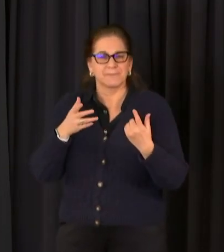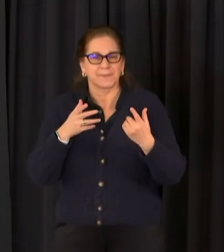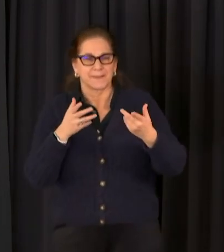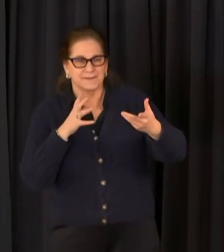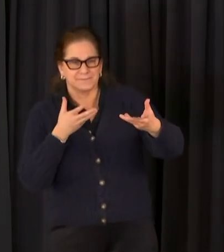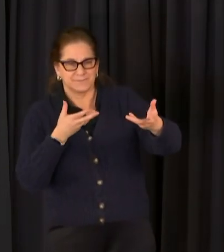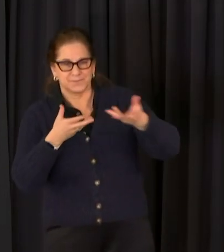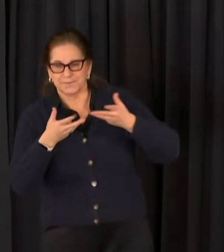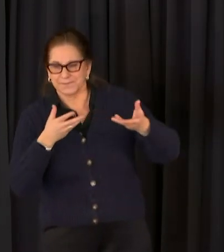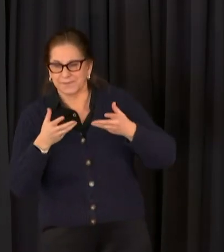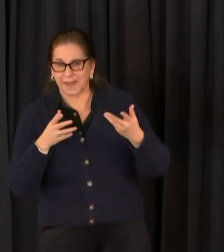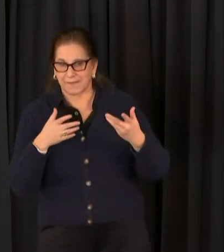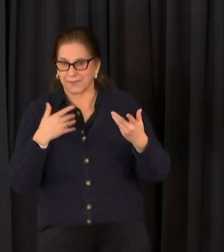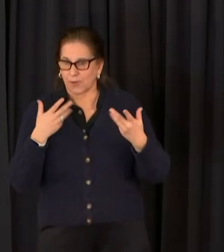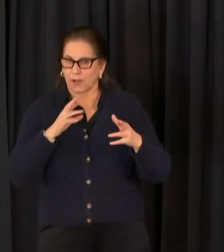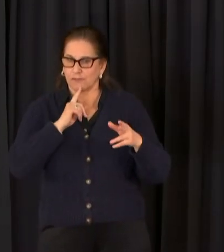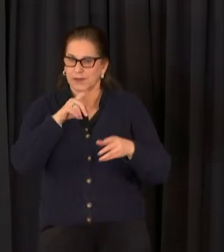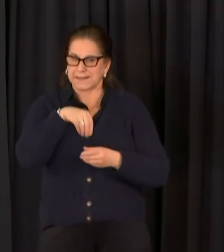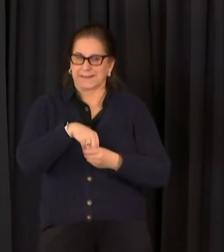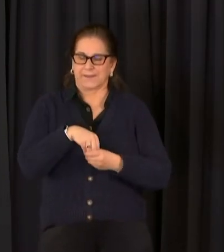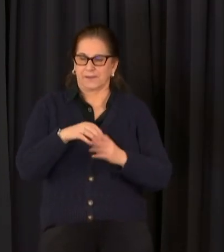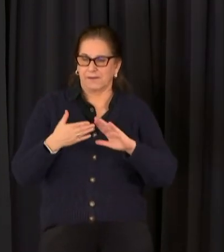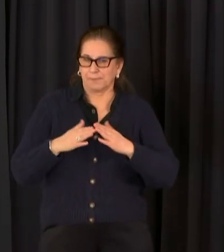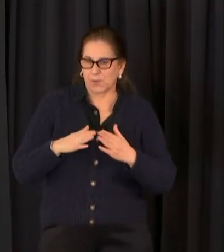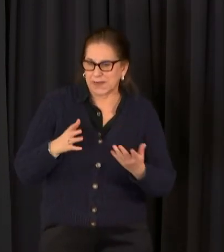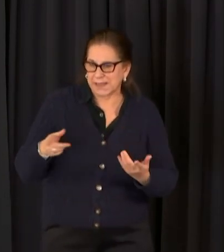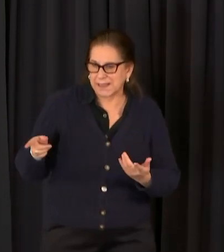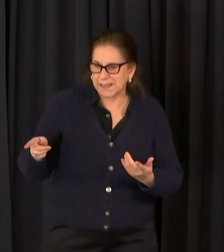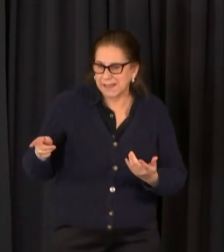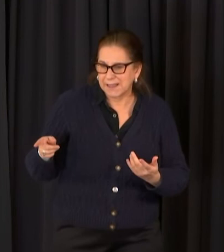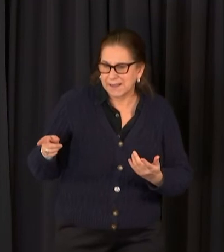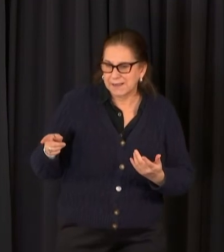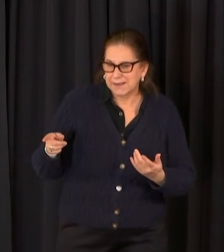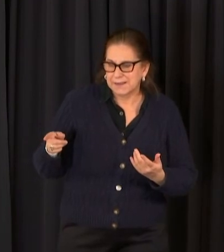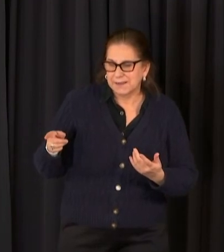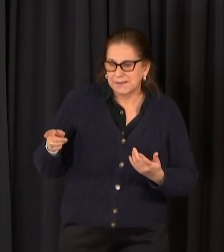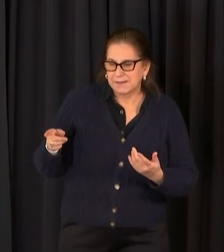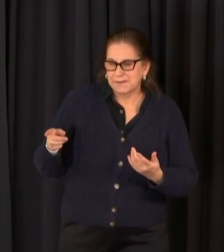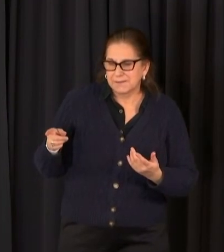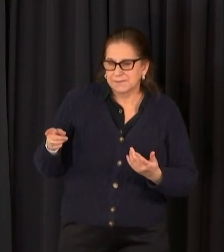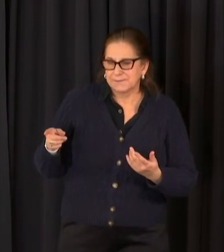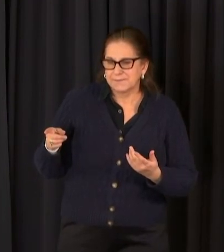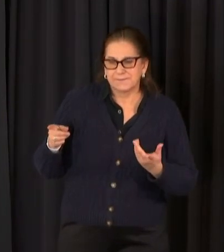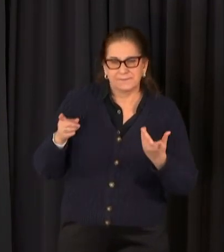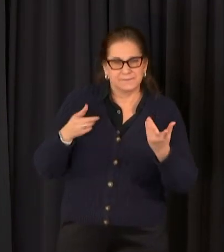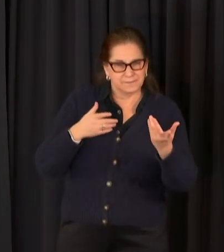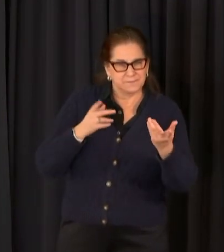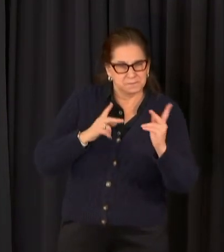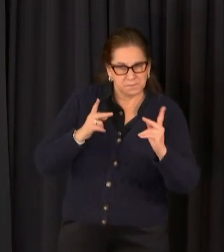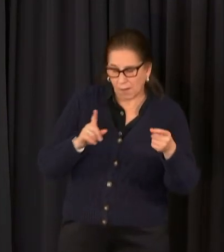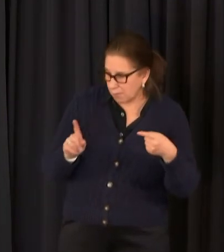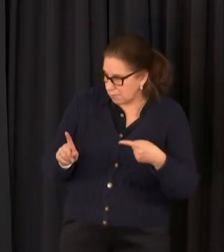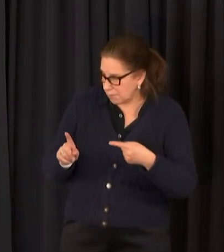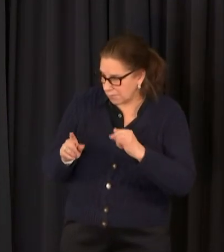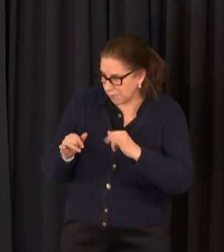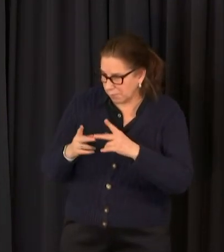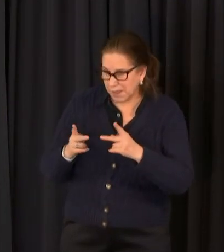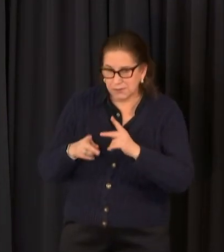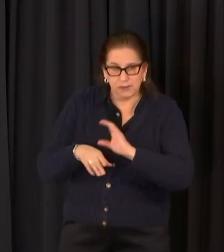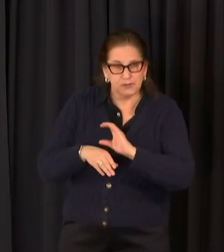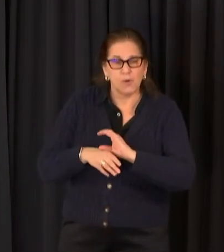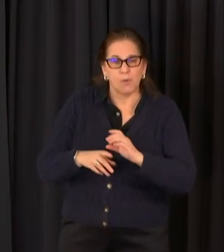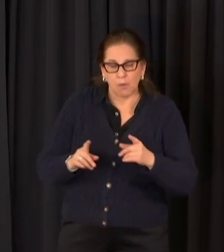in terms of advancing a cause or getting people to understand why their health is important. The District